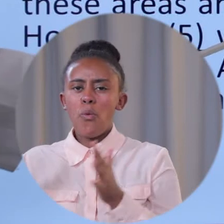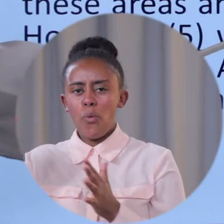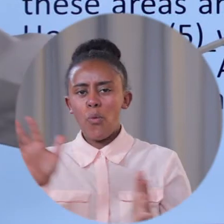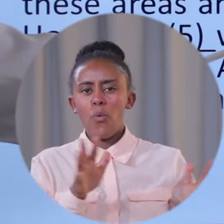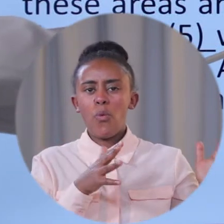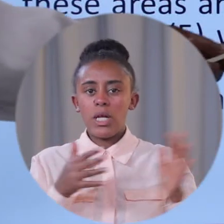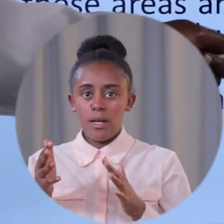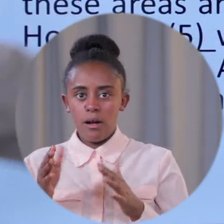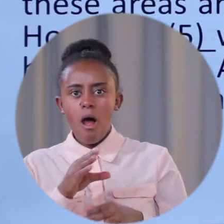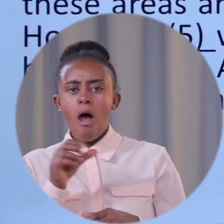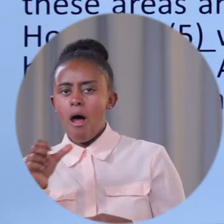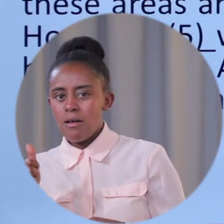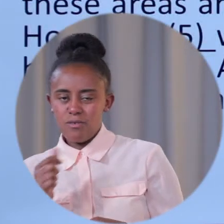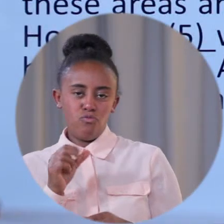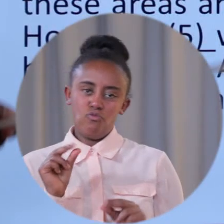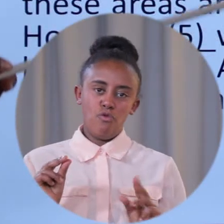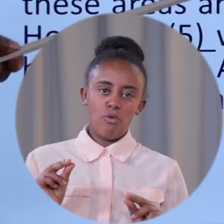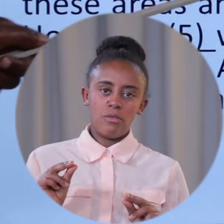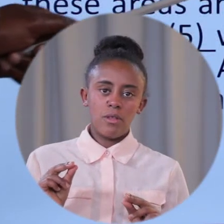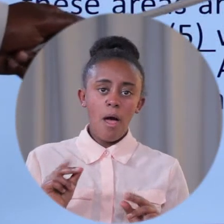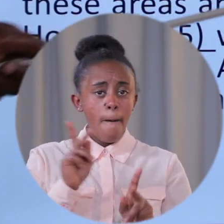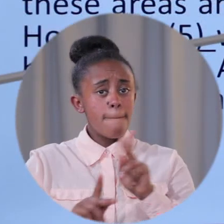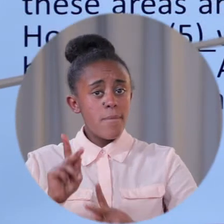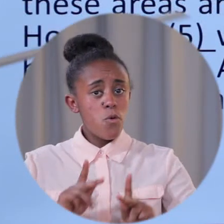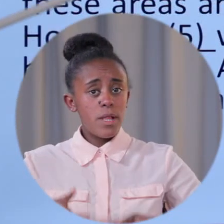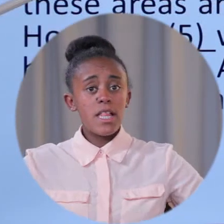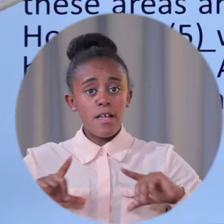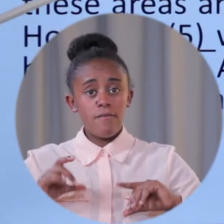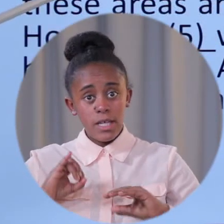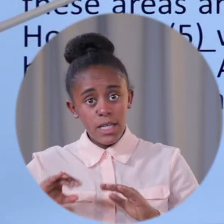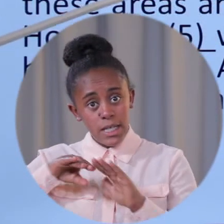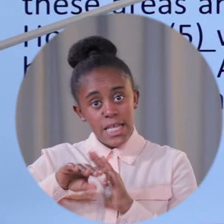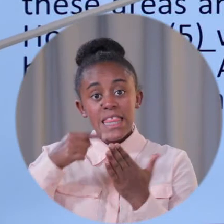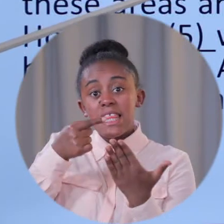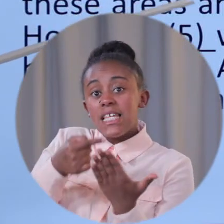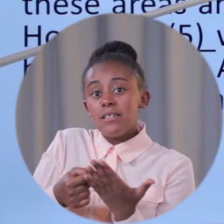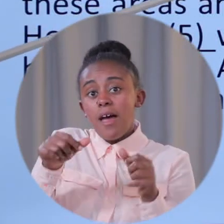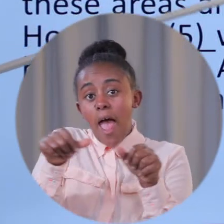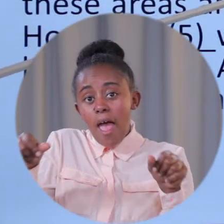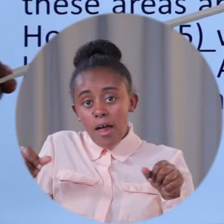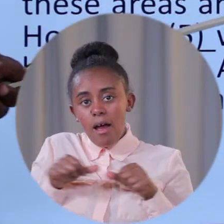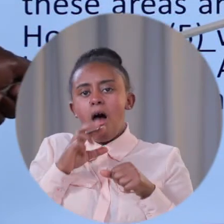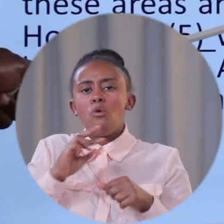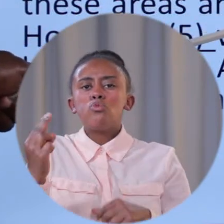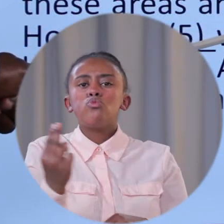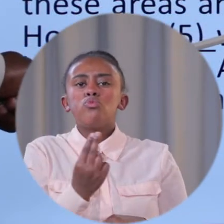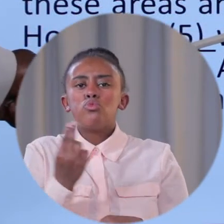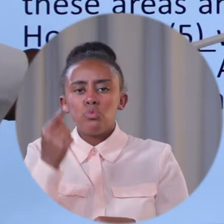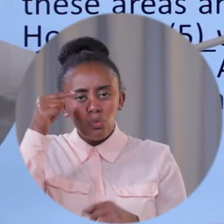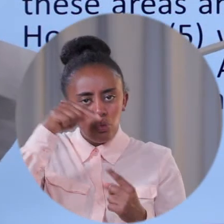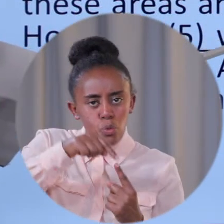other parts are not. People living in this area are used